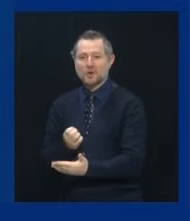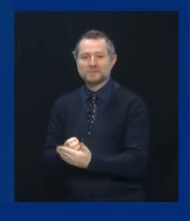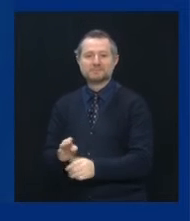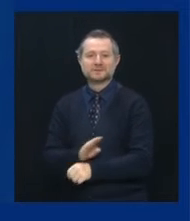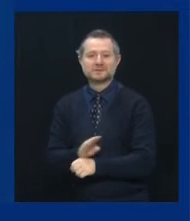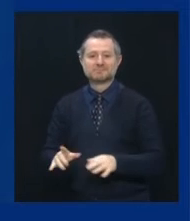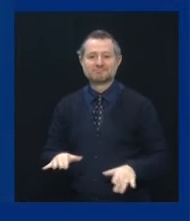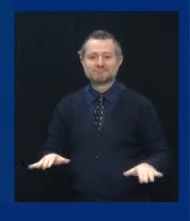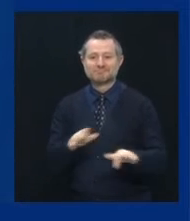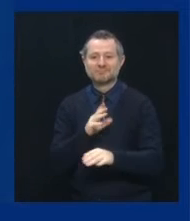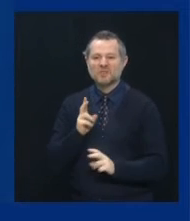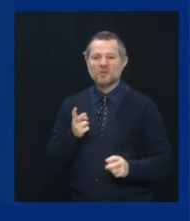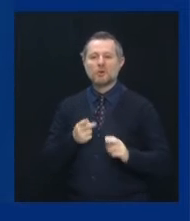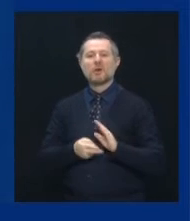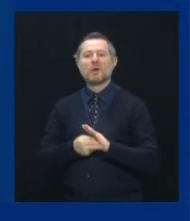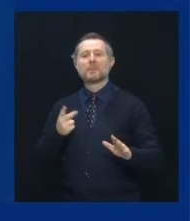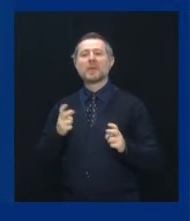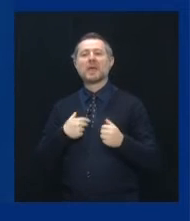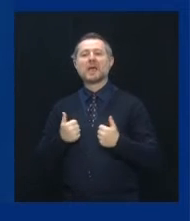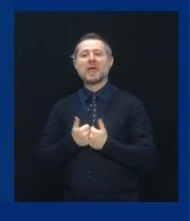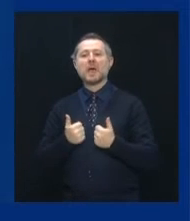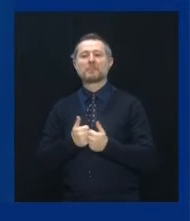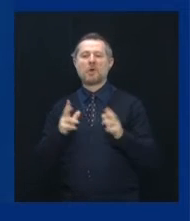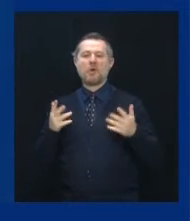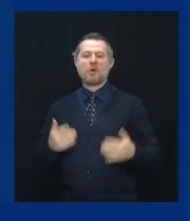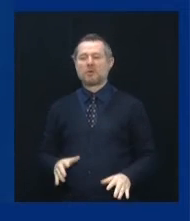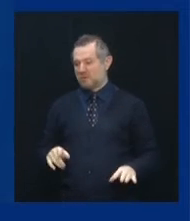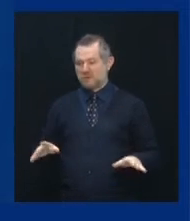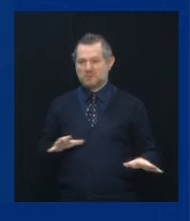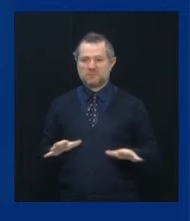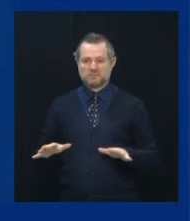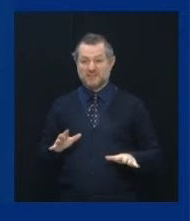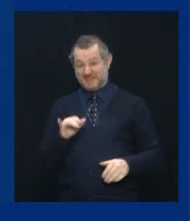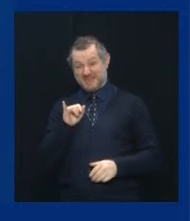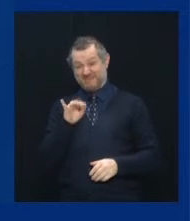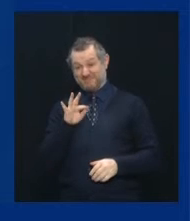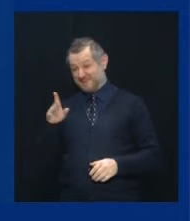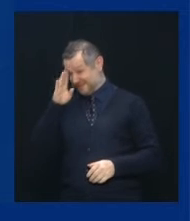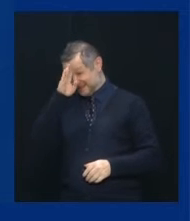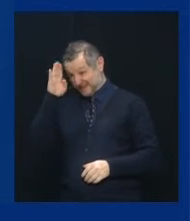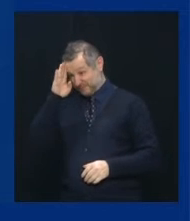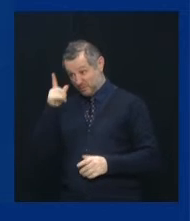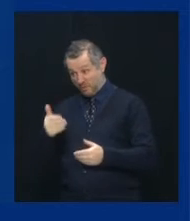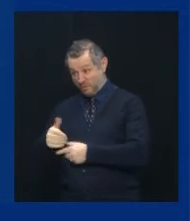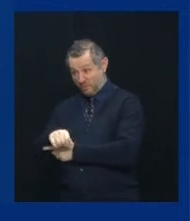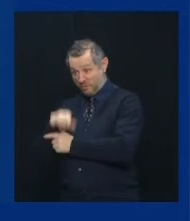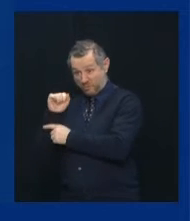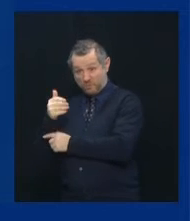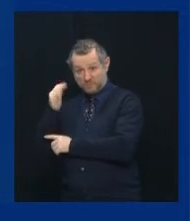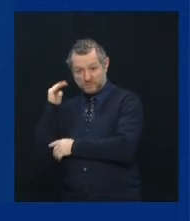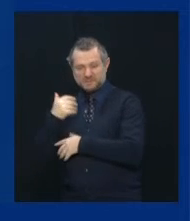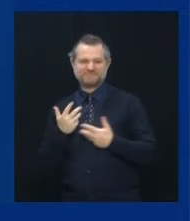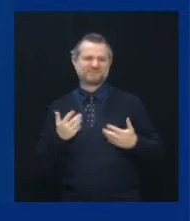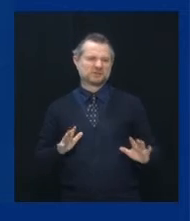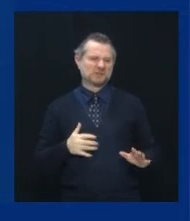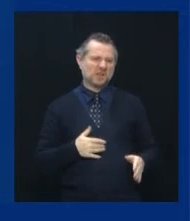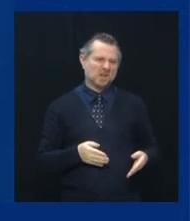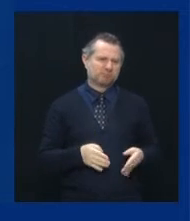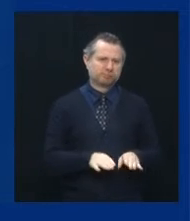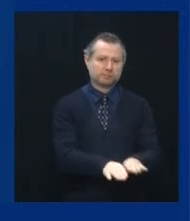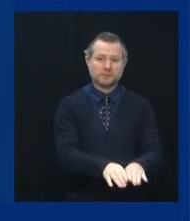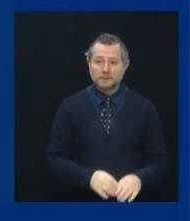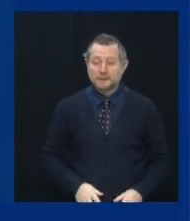over when the hospitals are going to be overwhelmed. And again, the UK strain